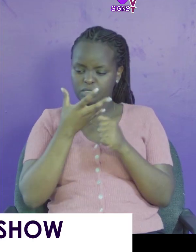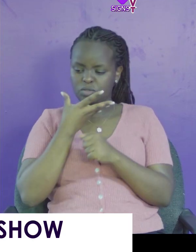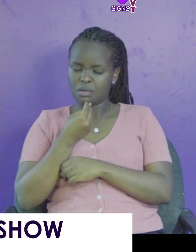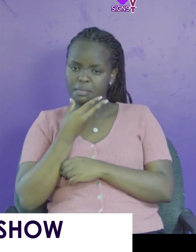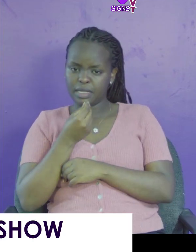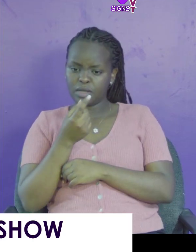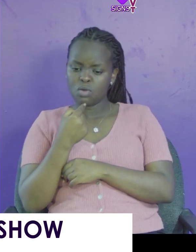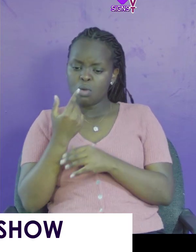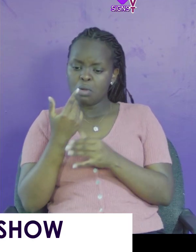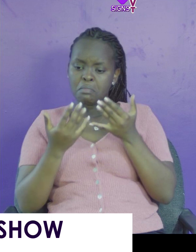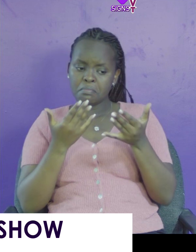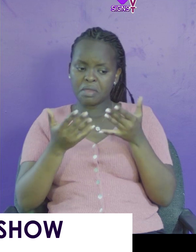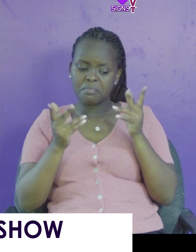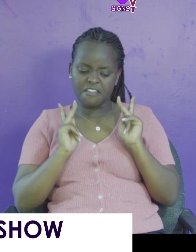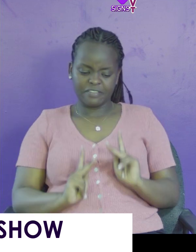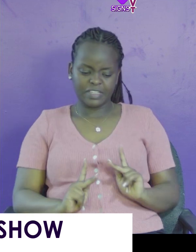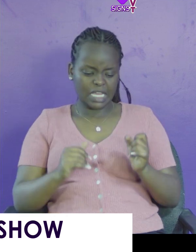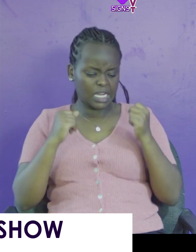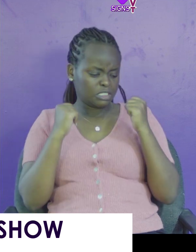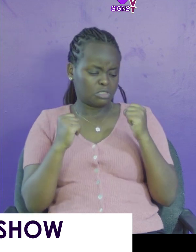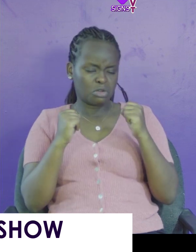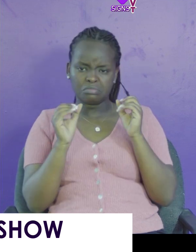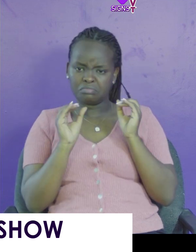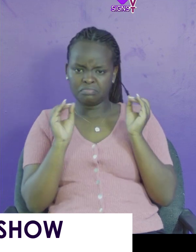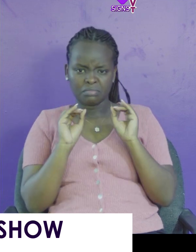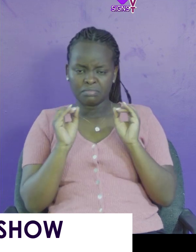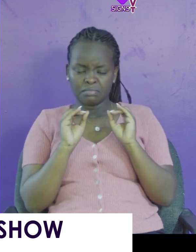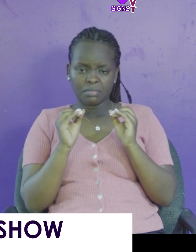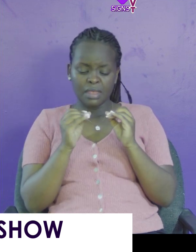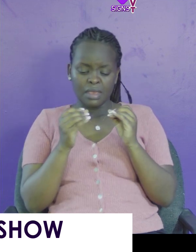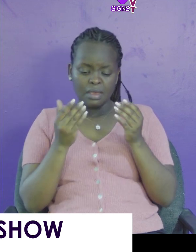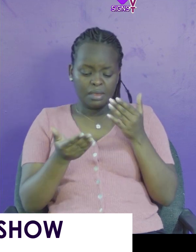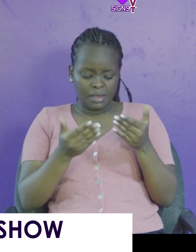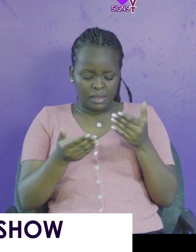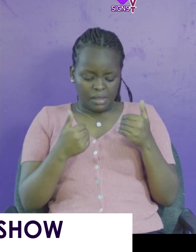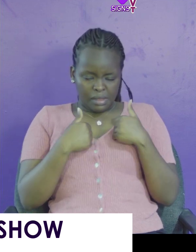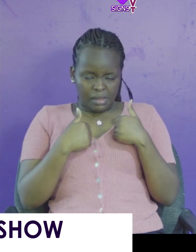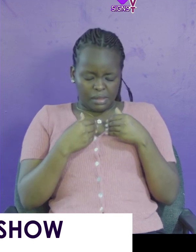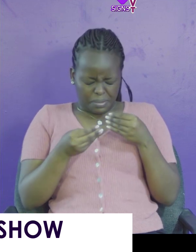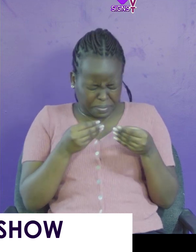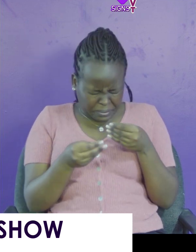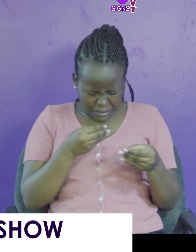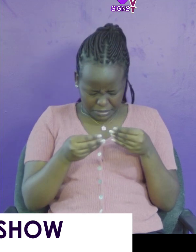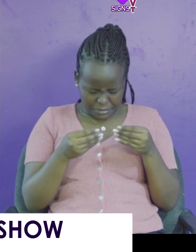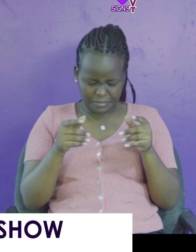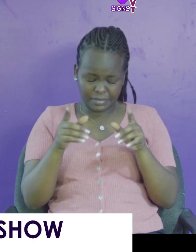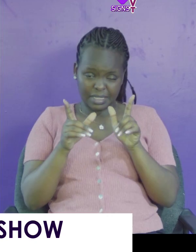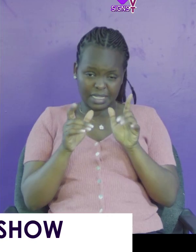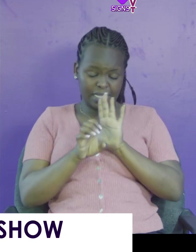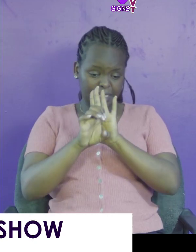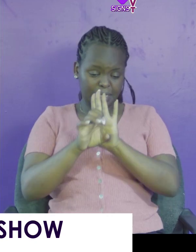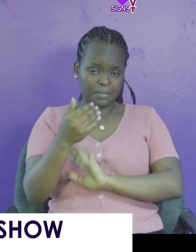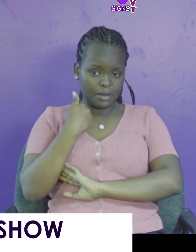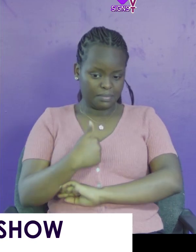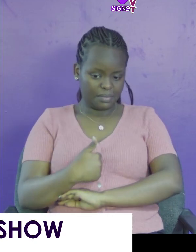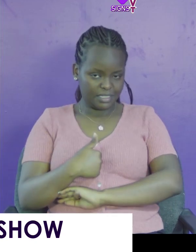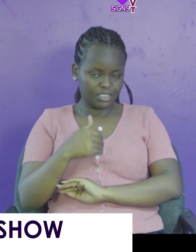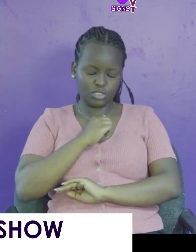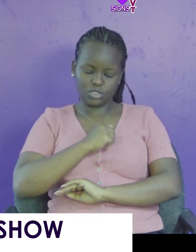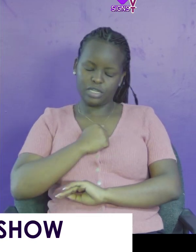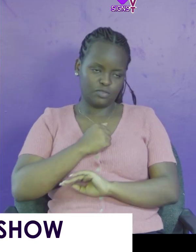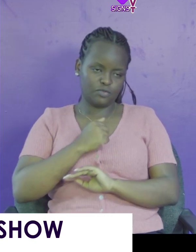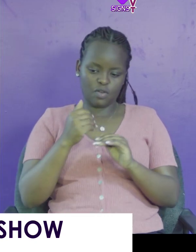who may be not physically strong, or you may have even a disability? You know, like me. Of course, yes. If you bring, sorry for personalizing